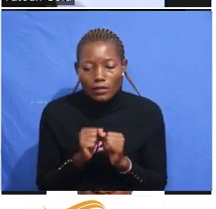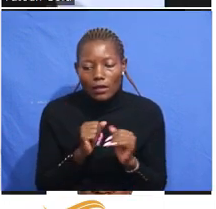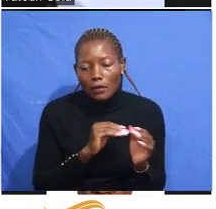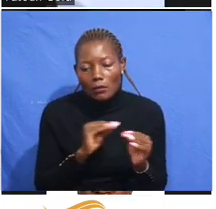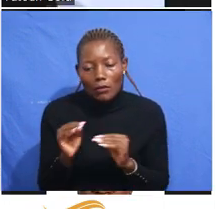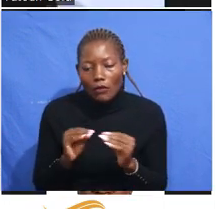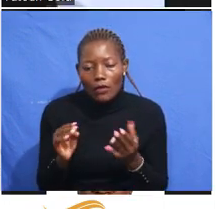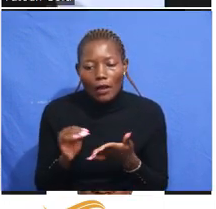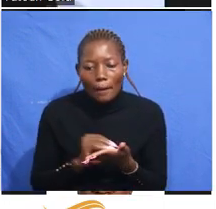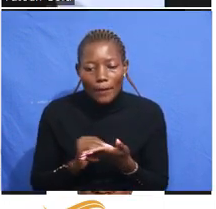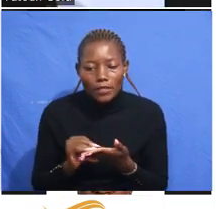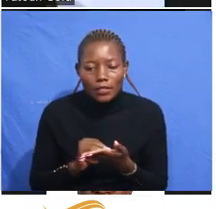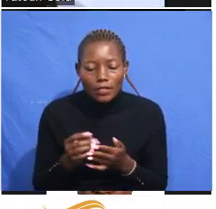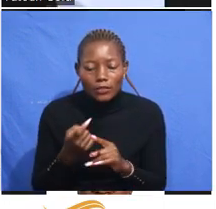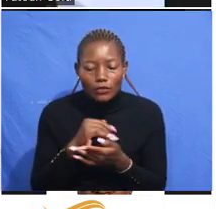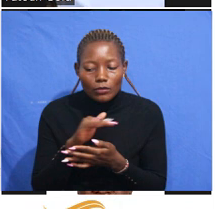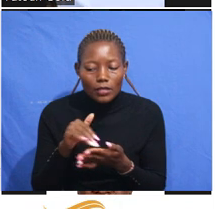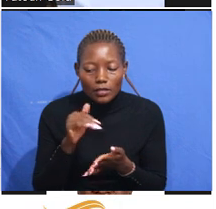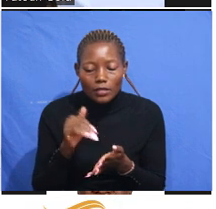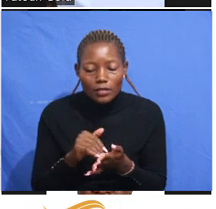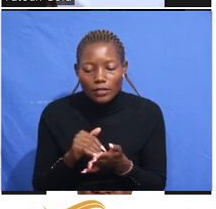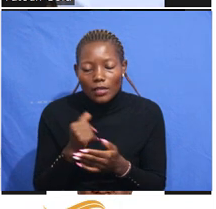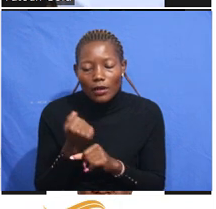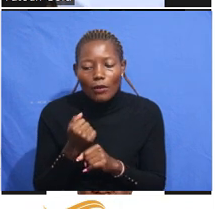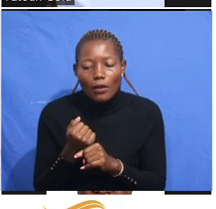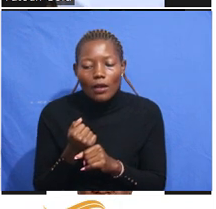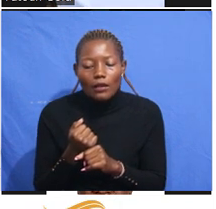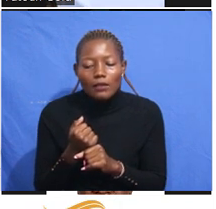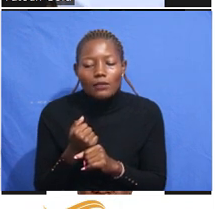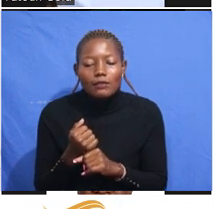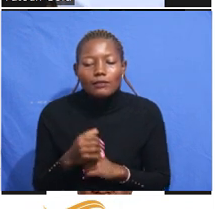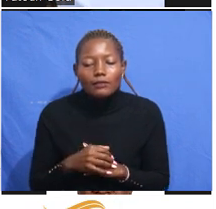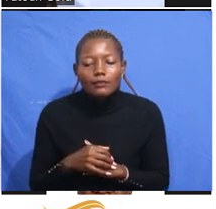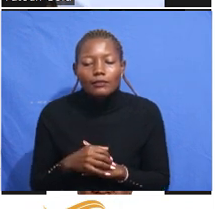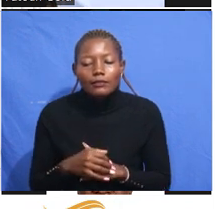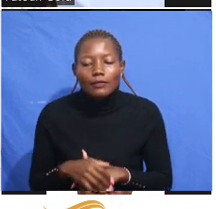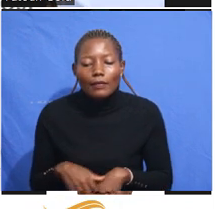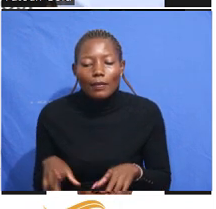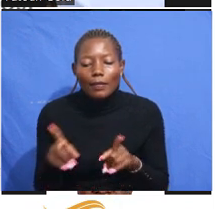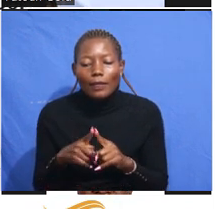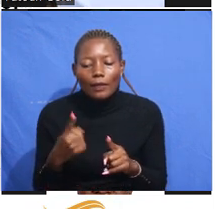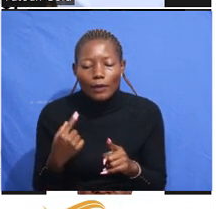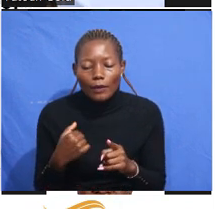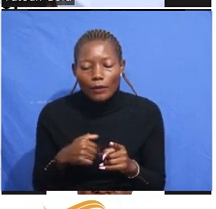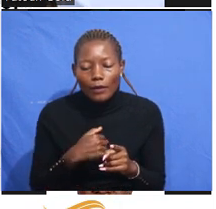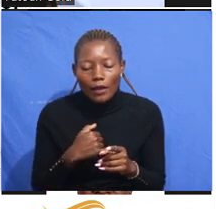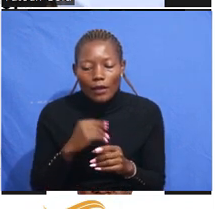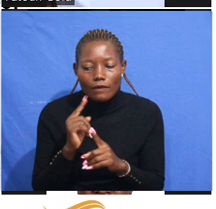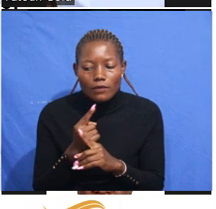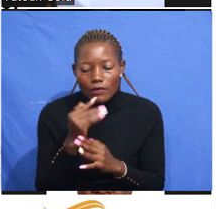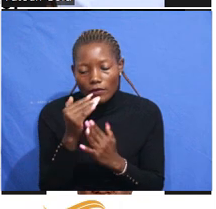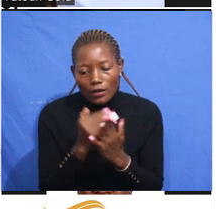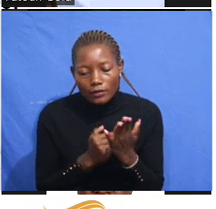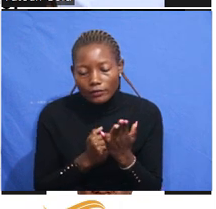to the effector cells, those are efferent neurons. And their structure is different. I've talked about a